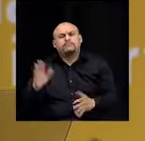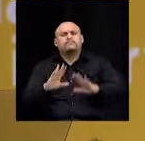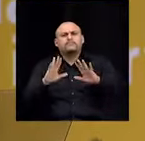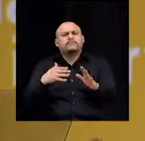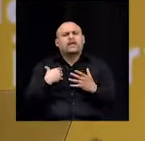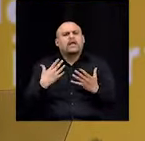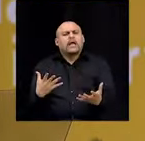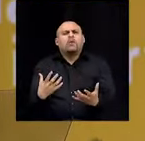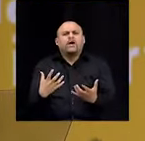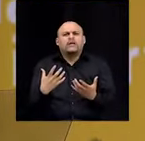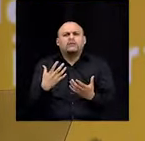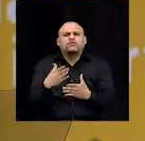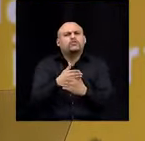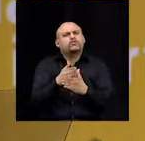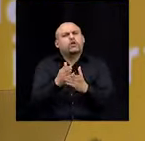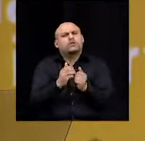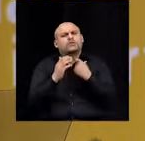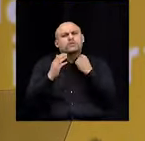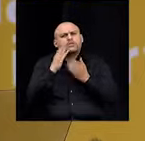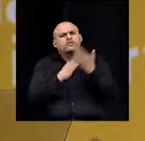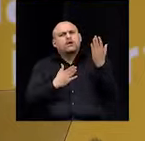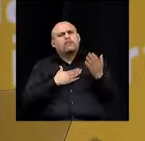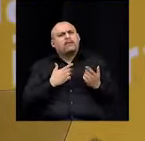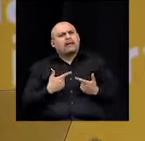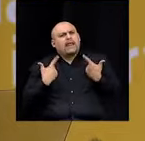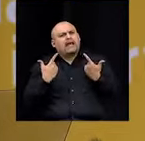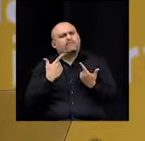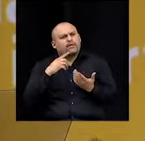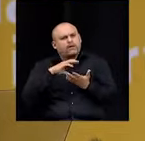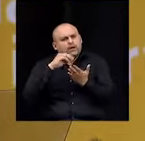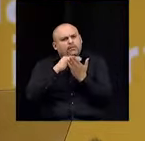I wanted to share some of my life lessons with you.